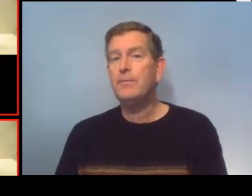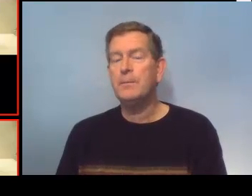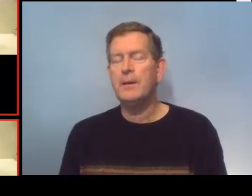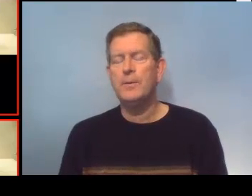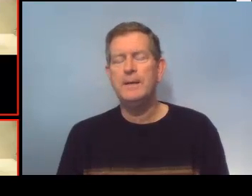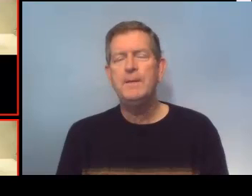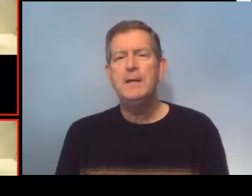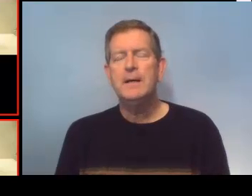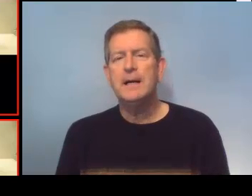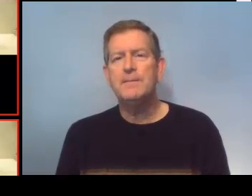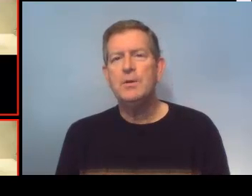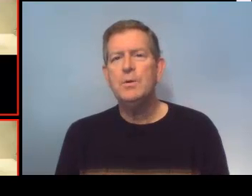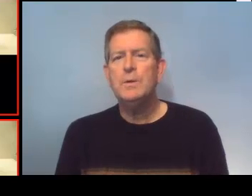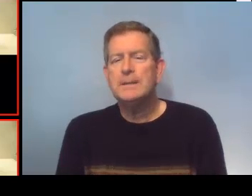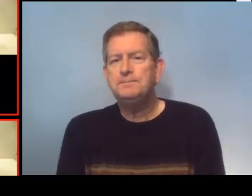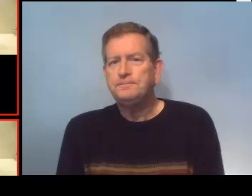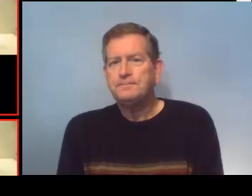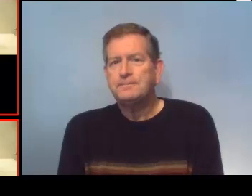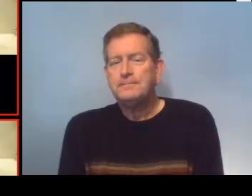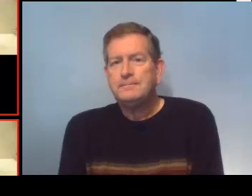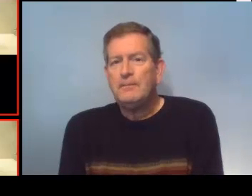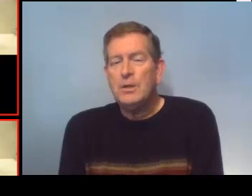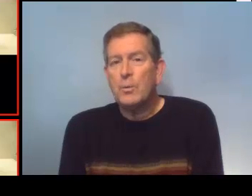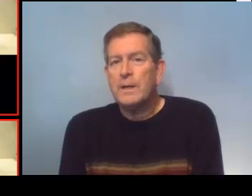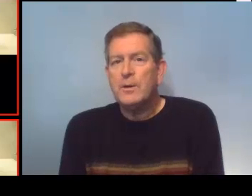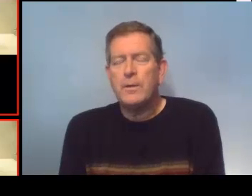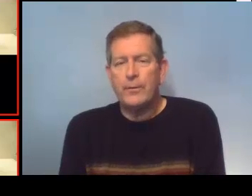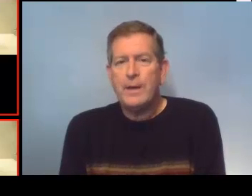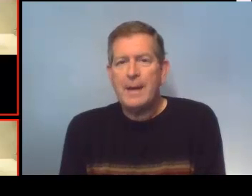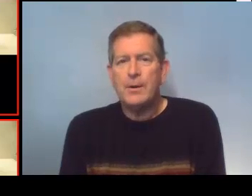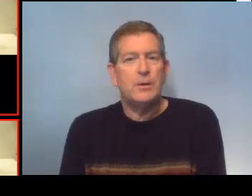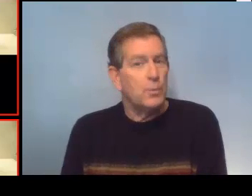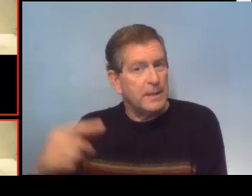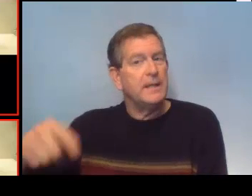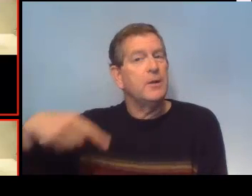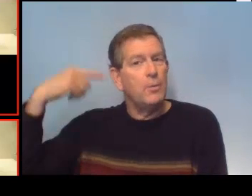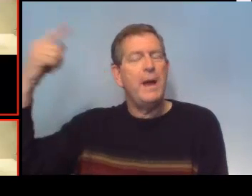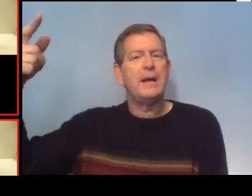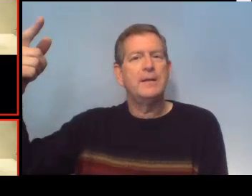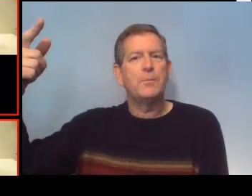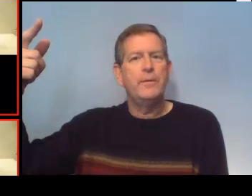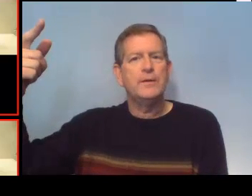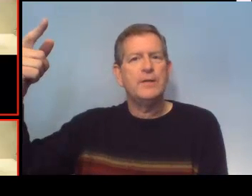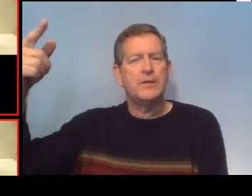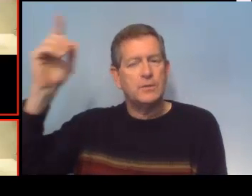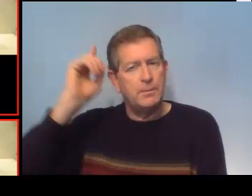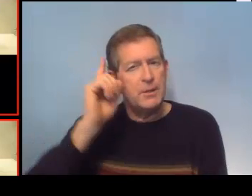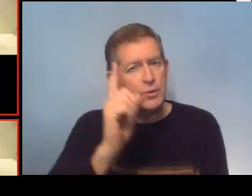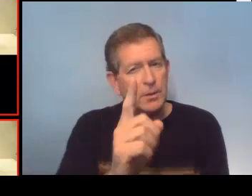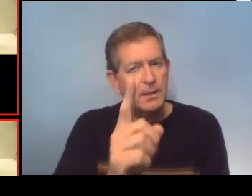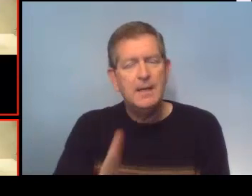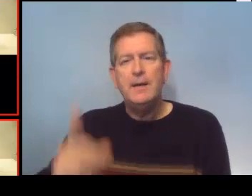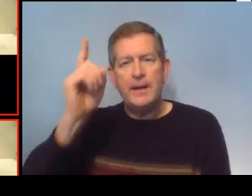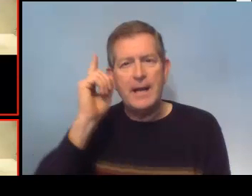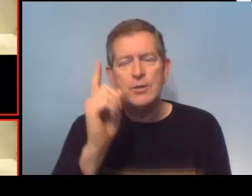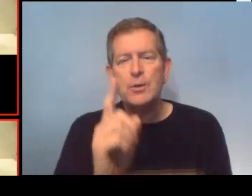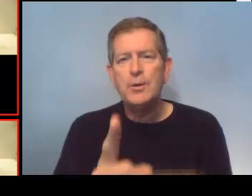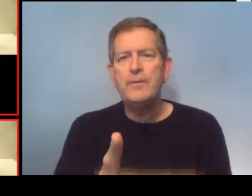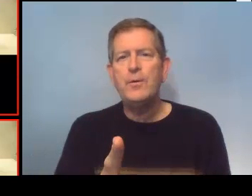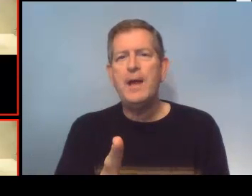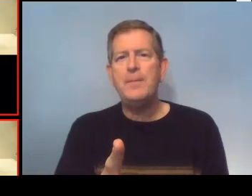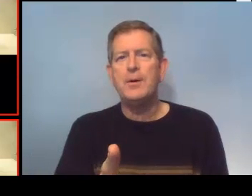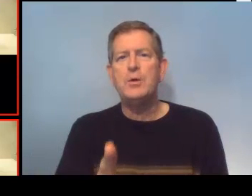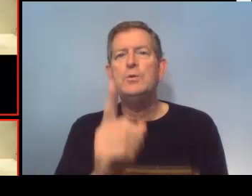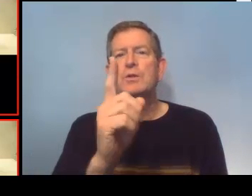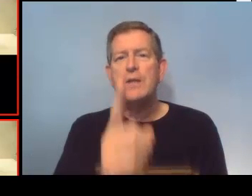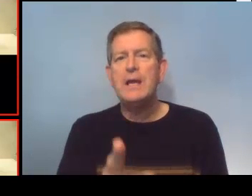means something different, by the way, you don't really know that vocabulary, and you really need to go back to that previous section. So make sure that as you're